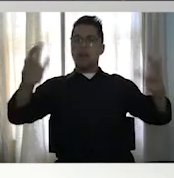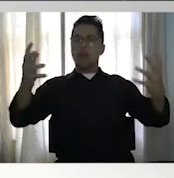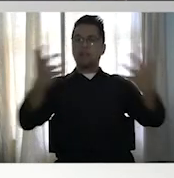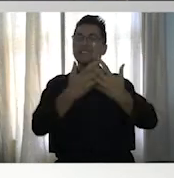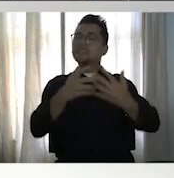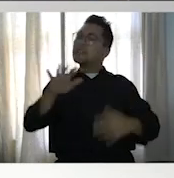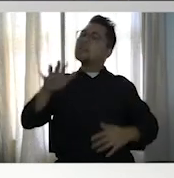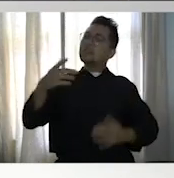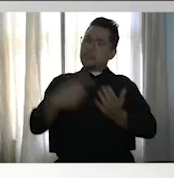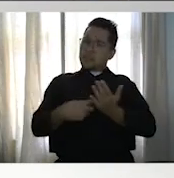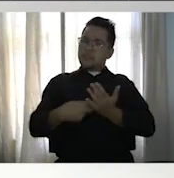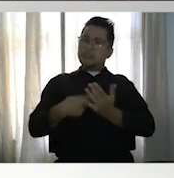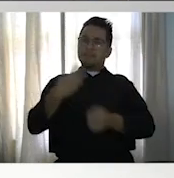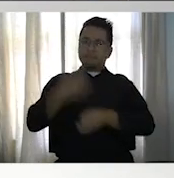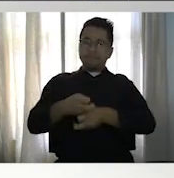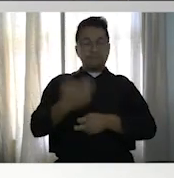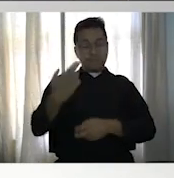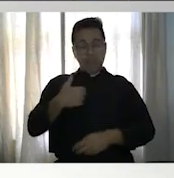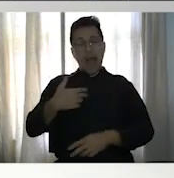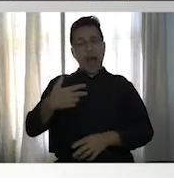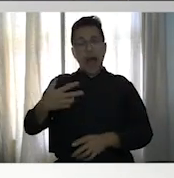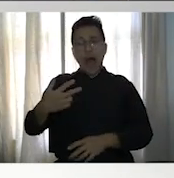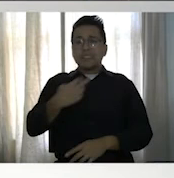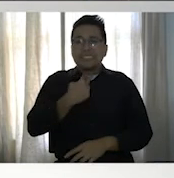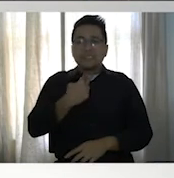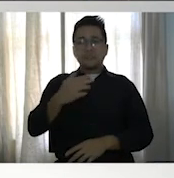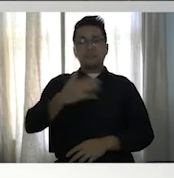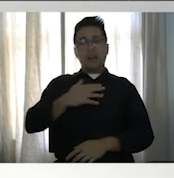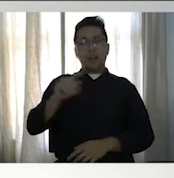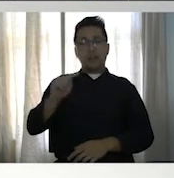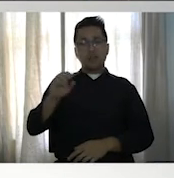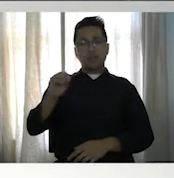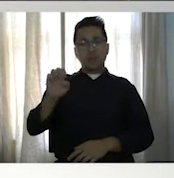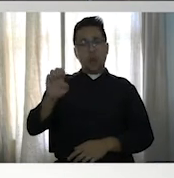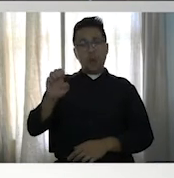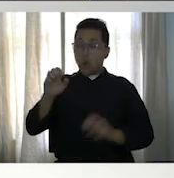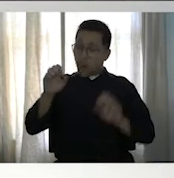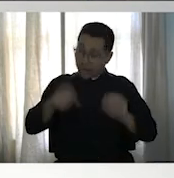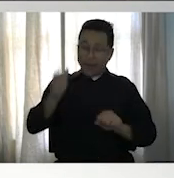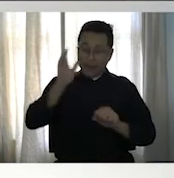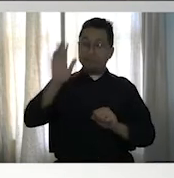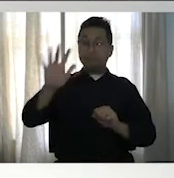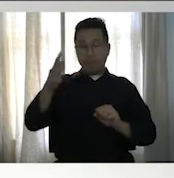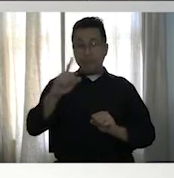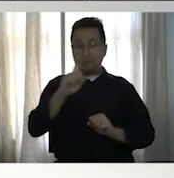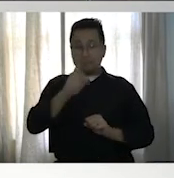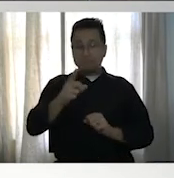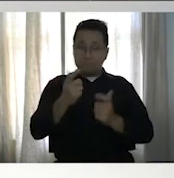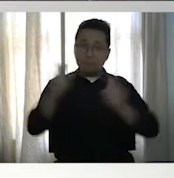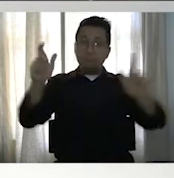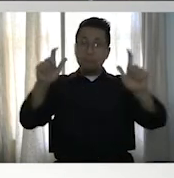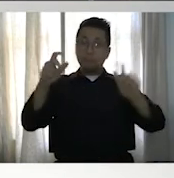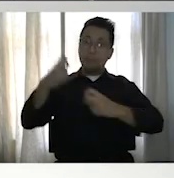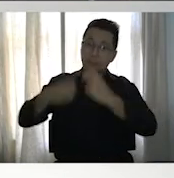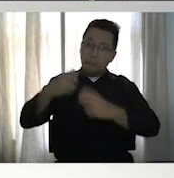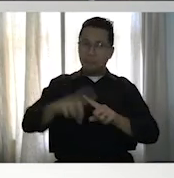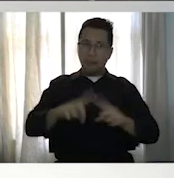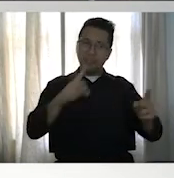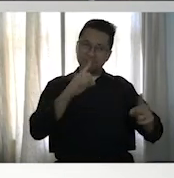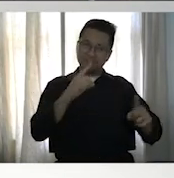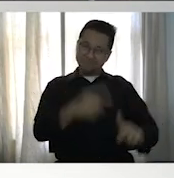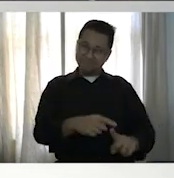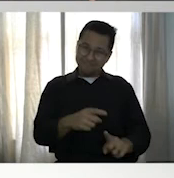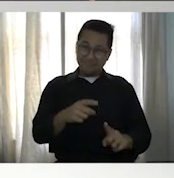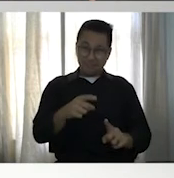difficulty because I stub my toe can be a really big problem. But really, I stub my toe